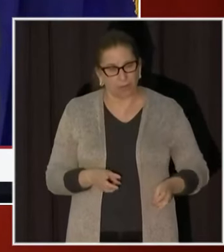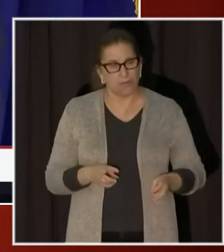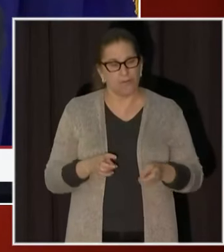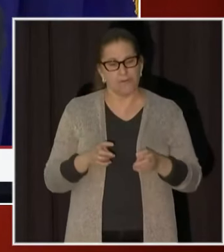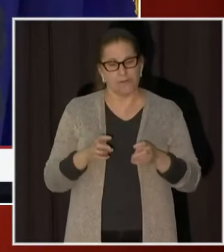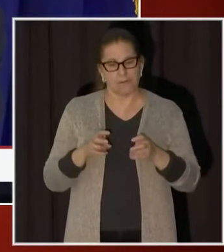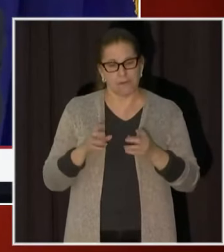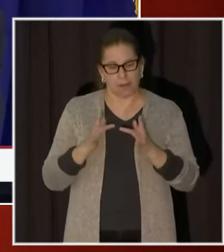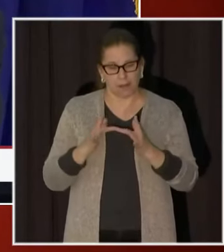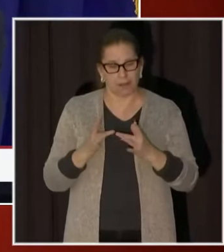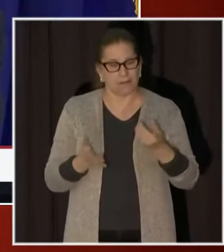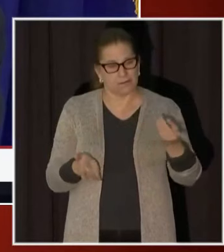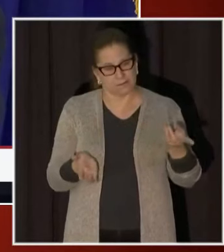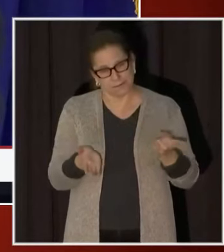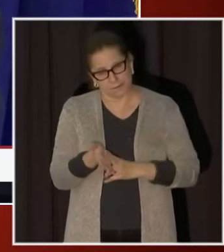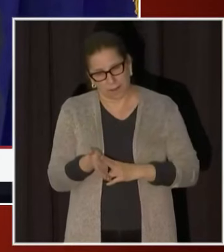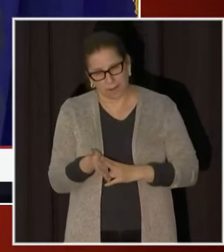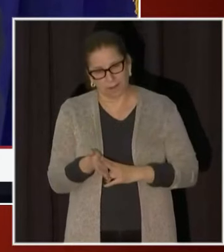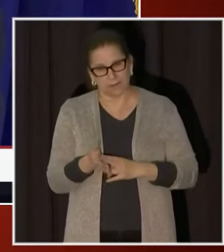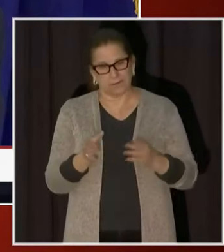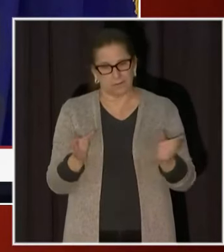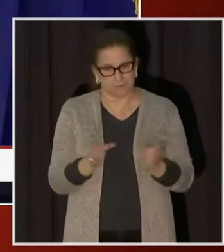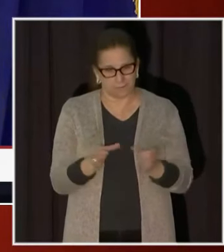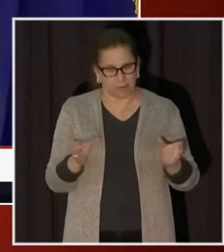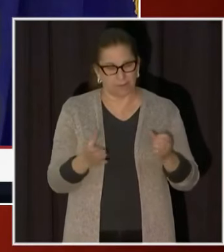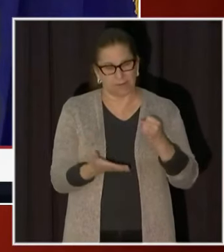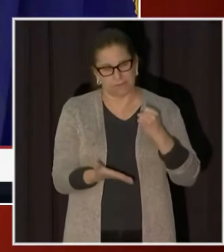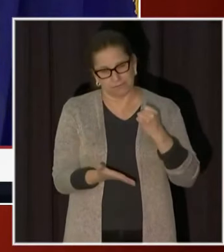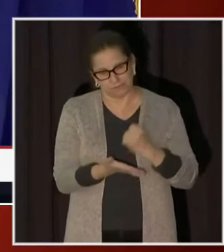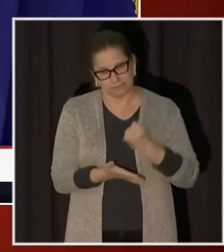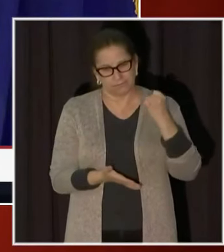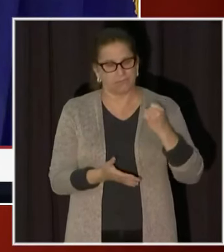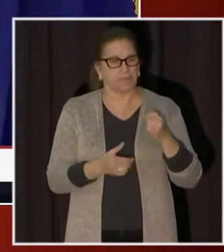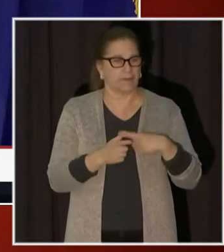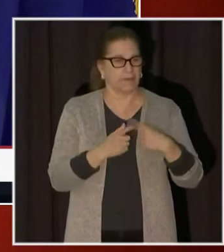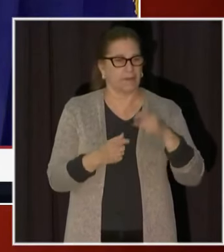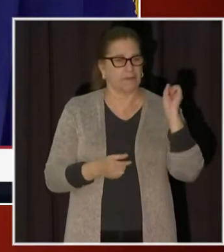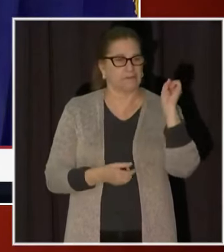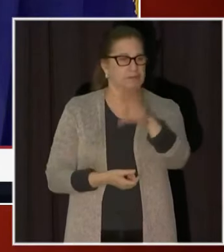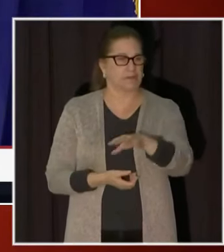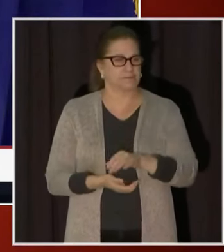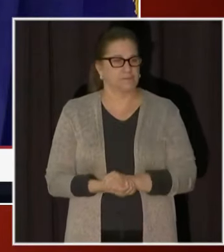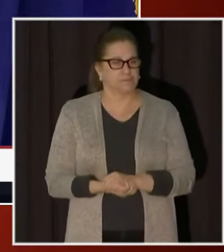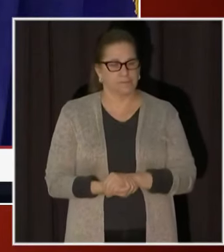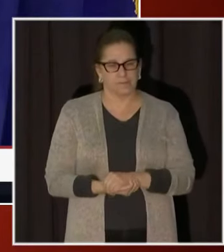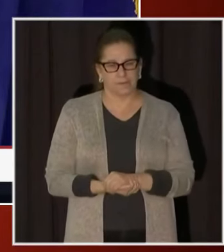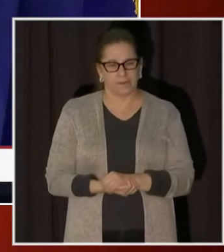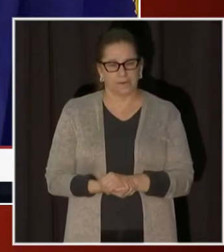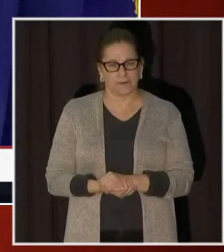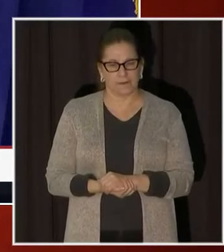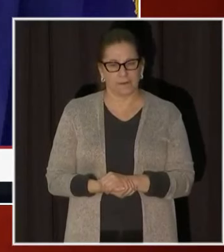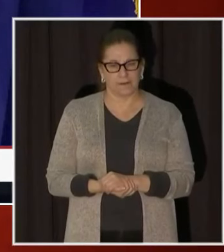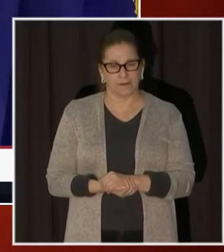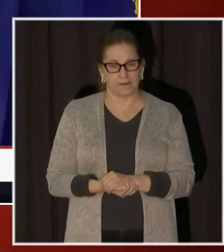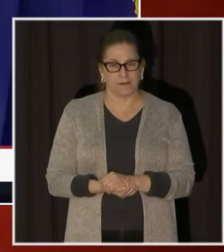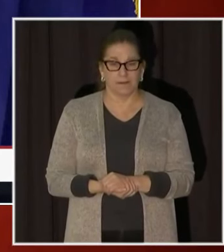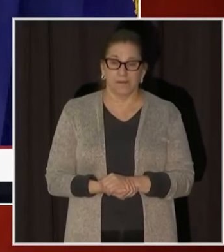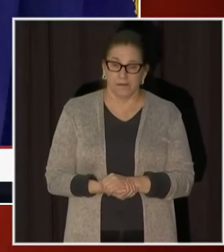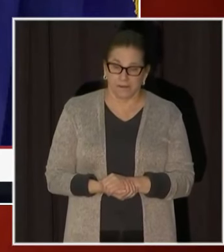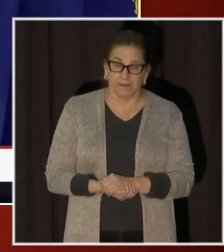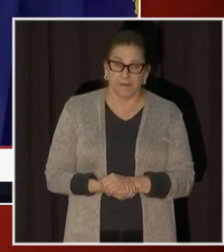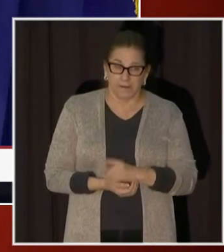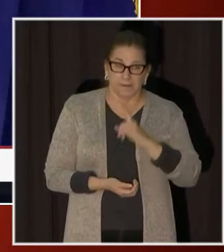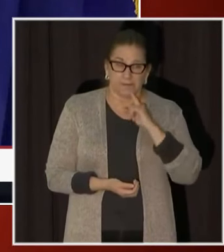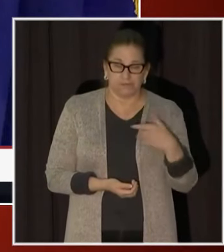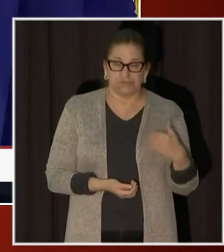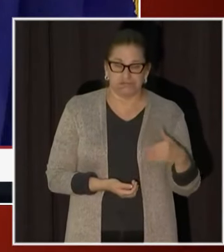it, and certifies that she signed it, and mails that in. And not only is that a much more cumbersome process, but